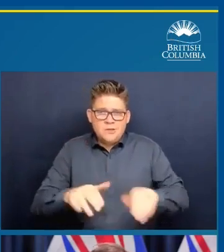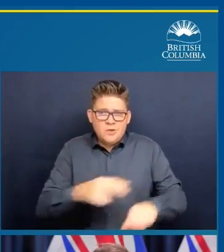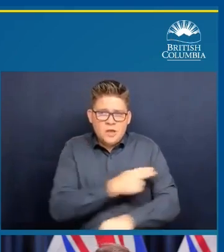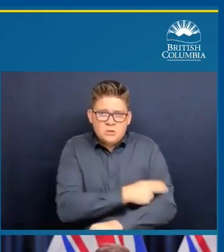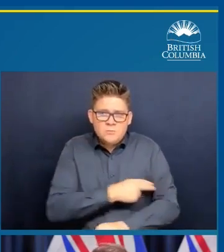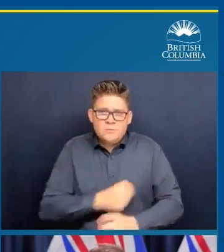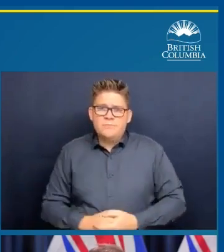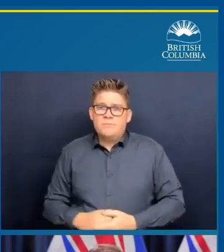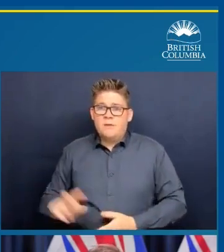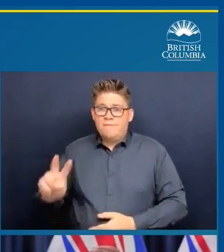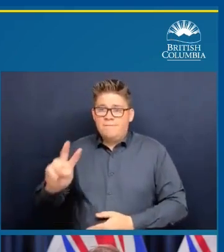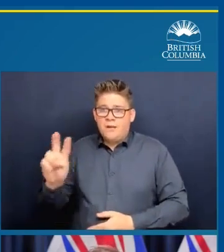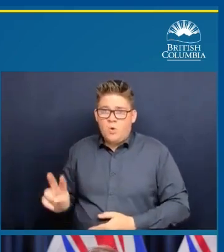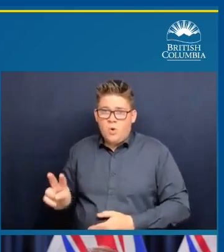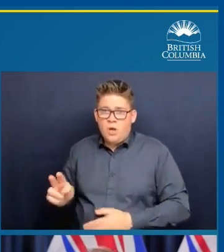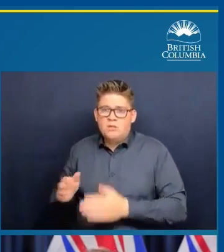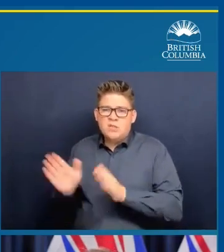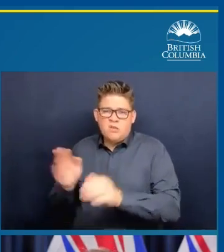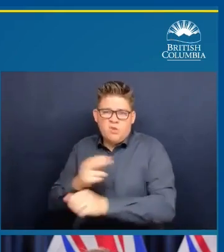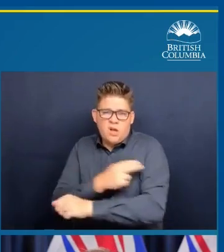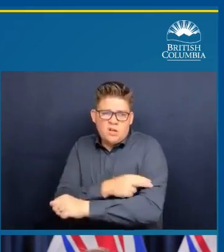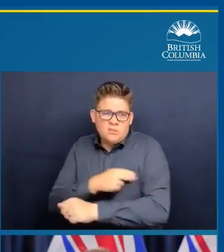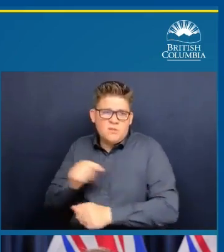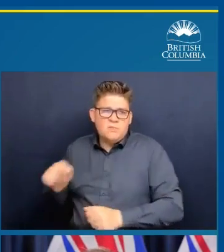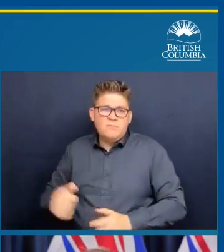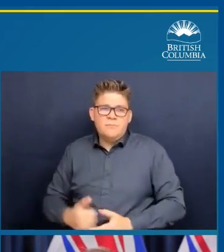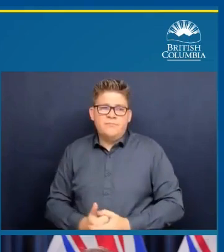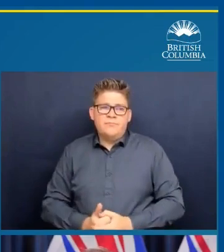Northern British Columbia, and neonatal ICU beds